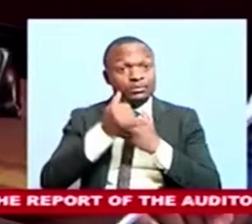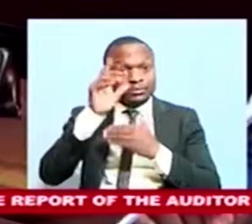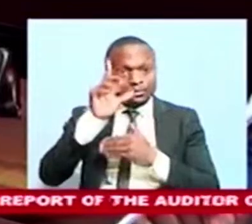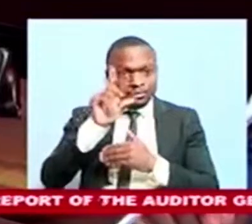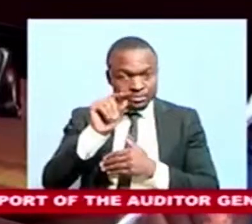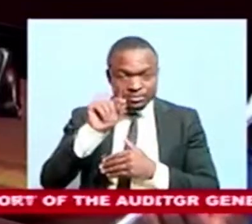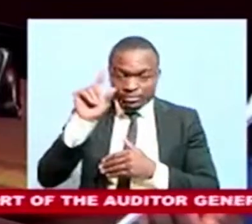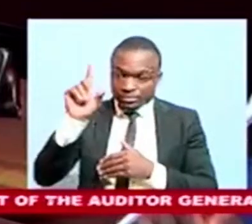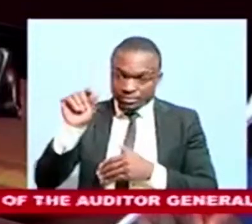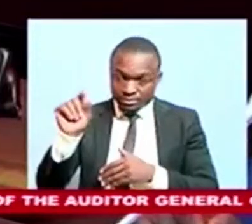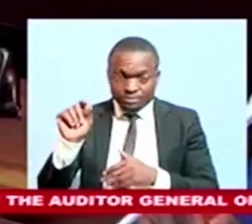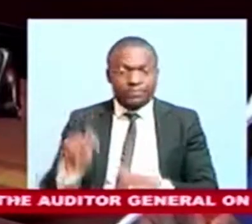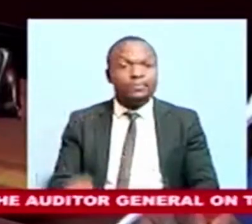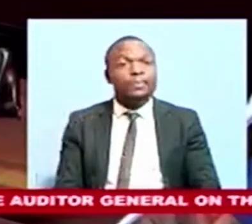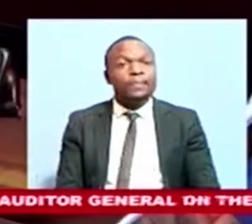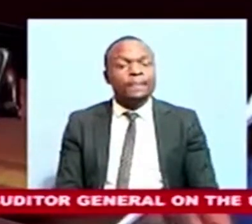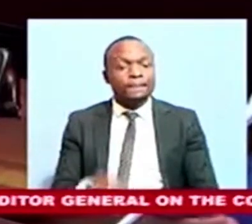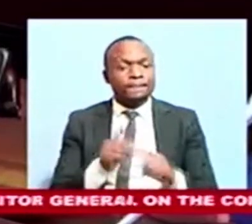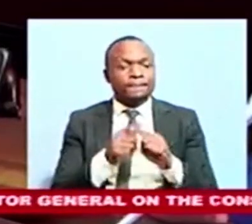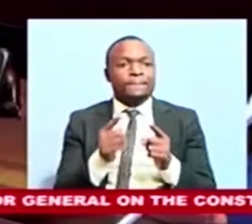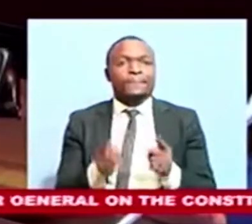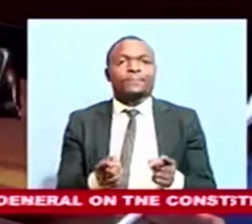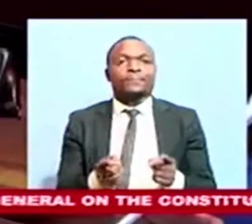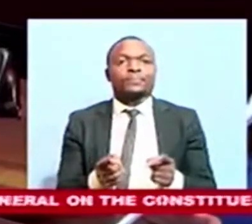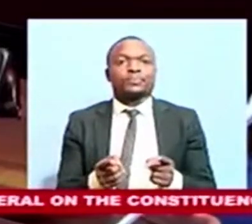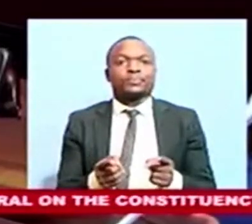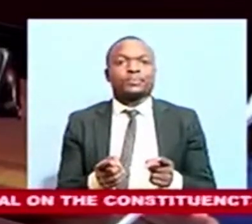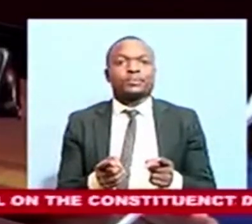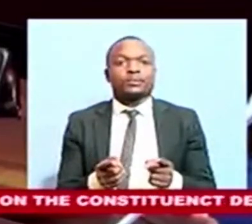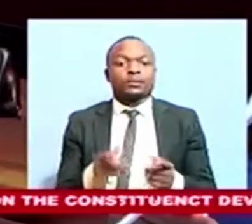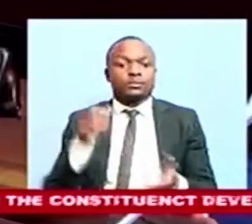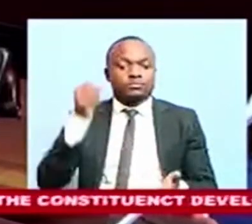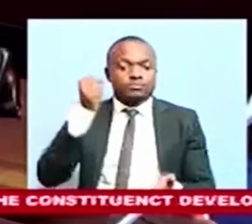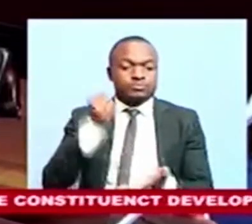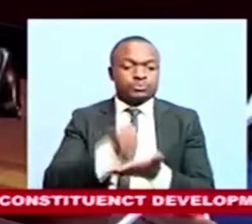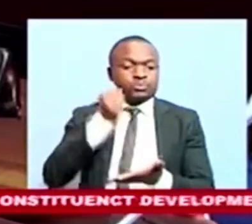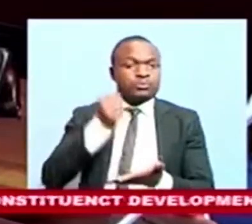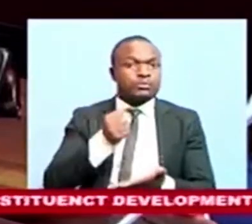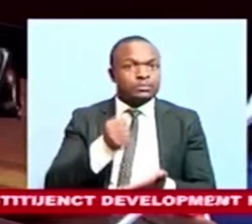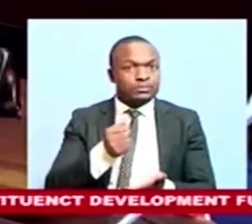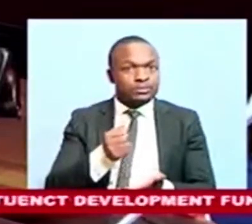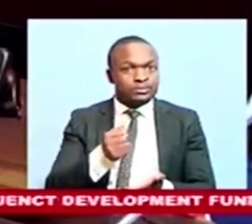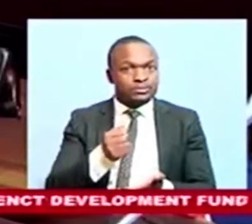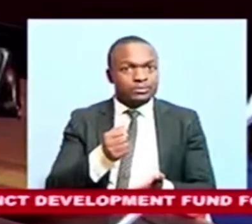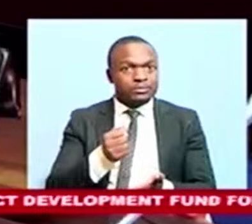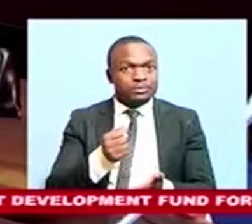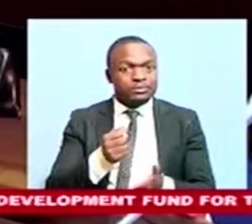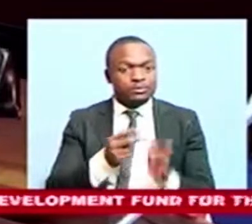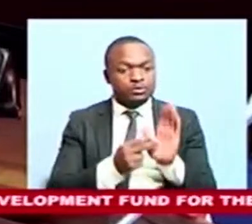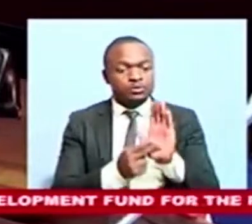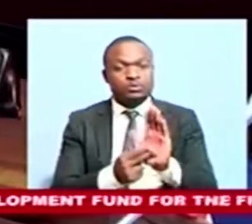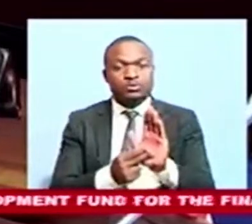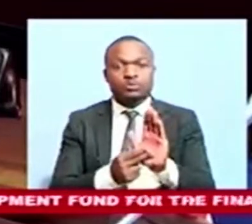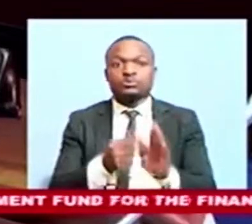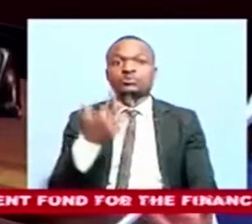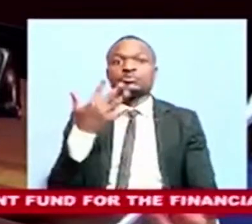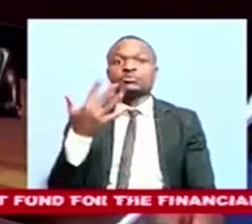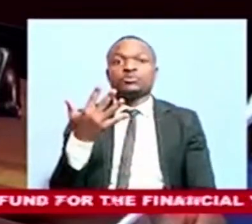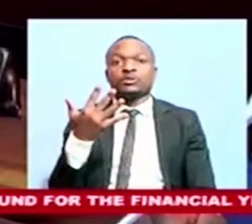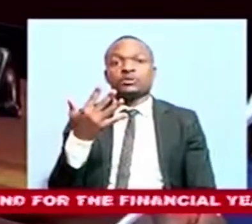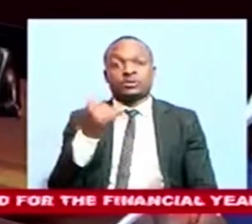2020, but the stamp was on the 5th